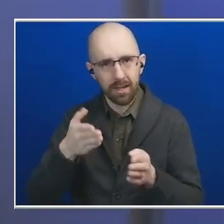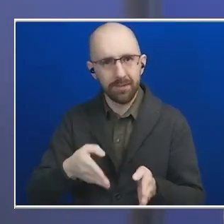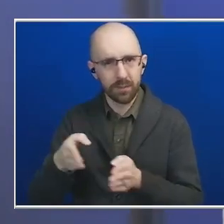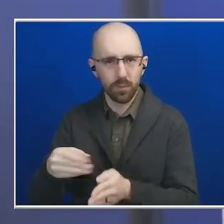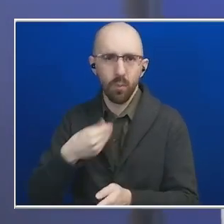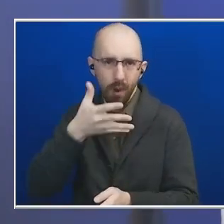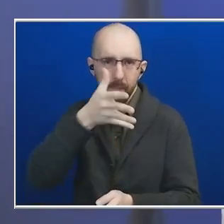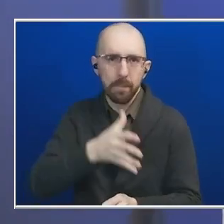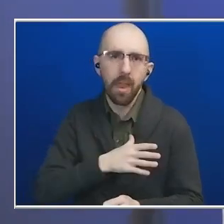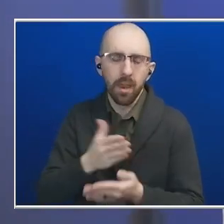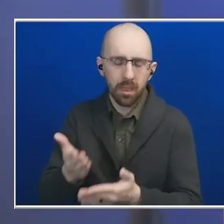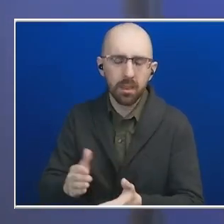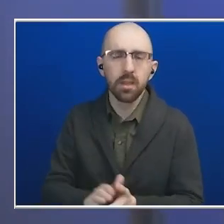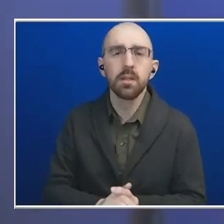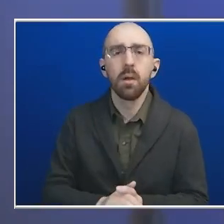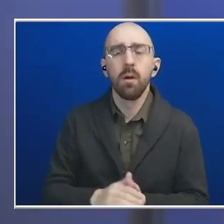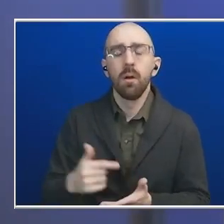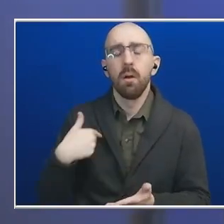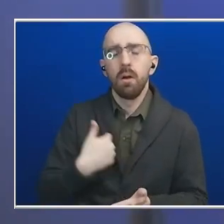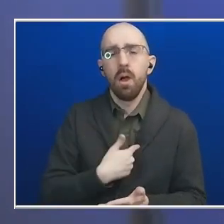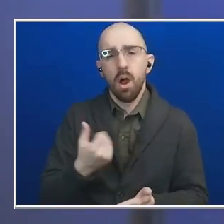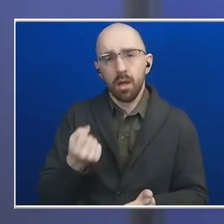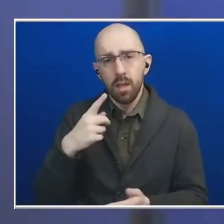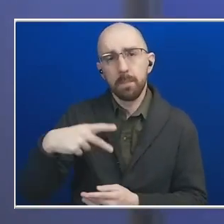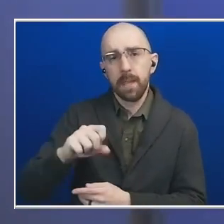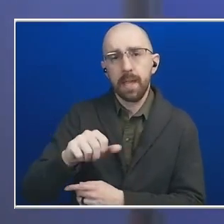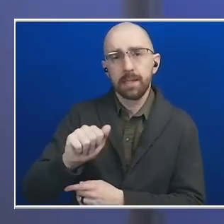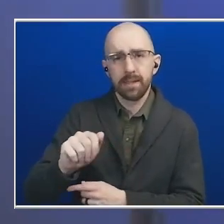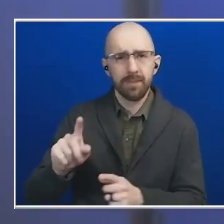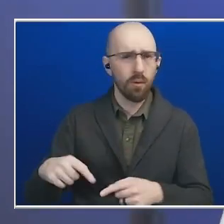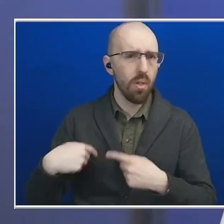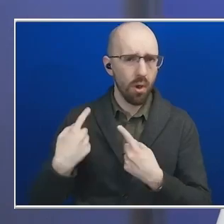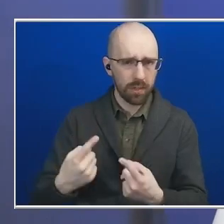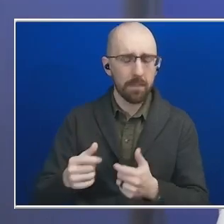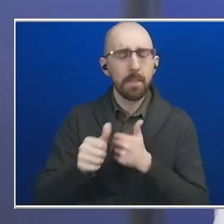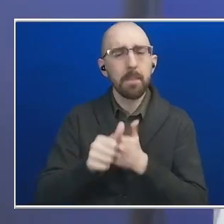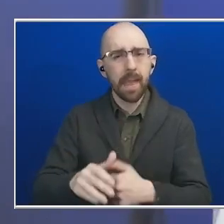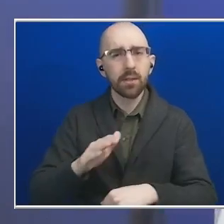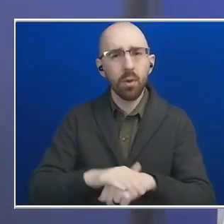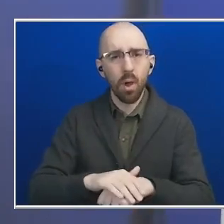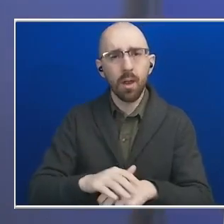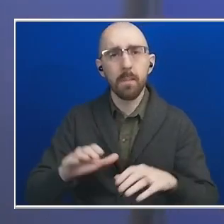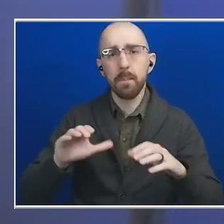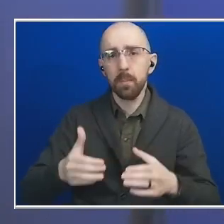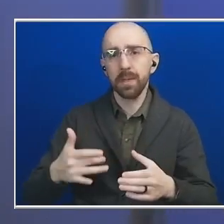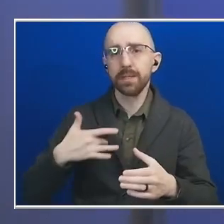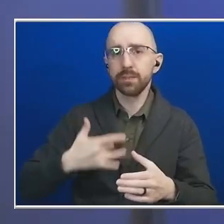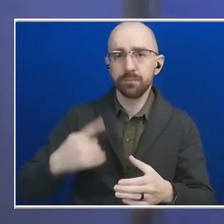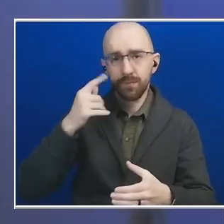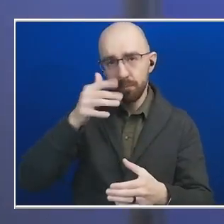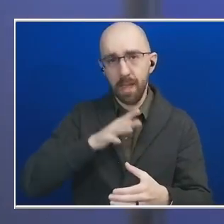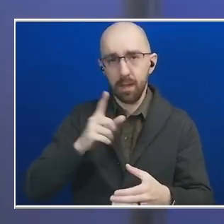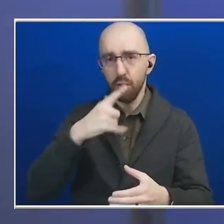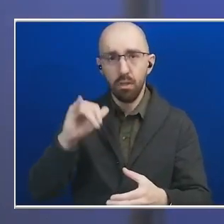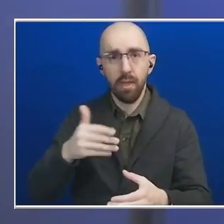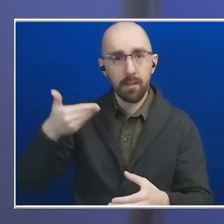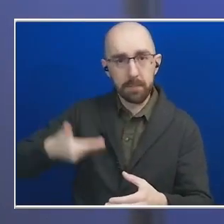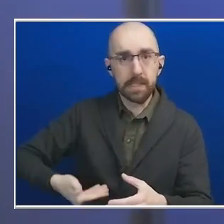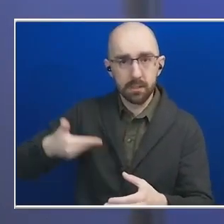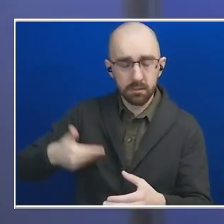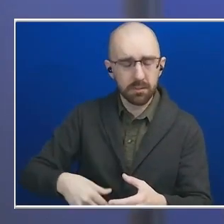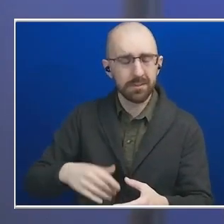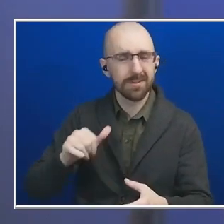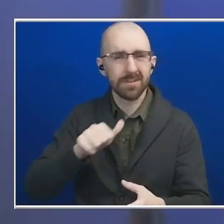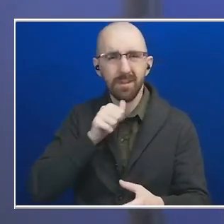so our understanding of PSA for a long time has been based on population norms for men who look like me. And we know that that's not necessarily true